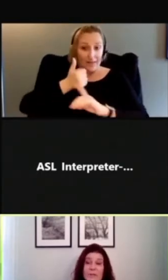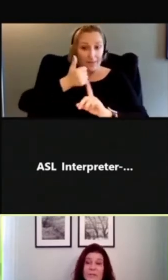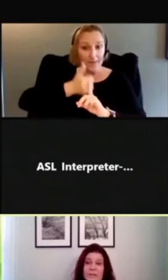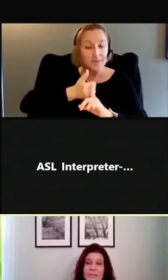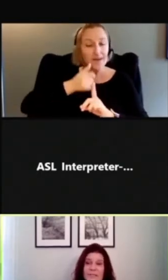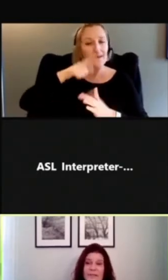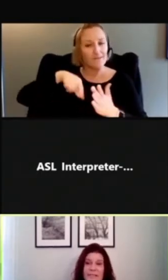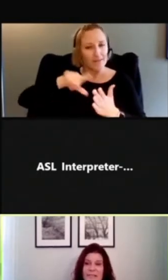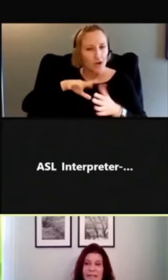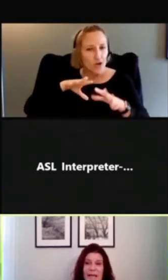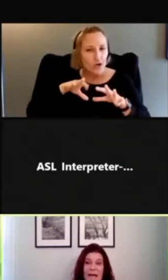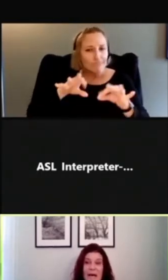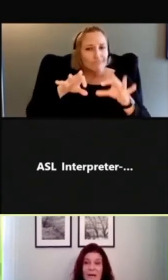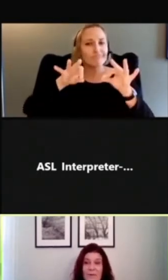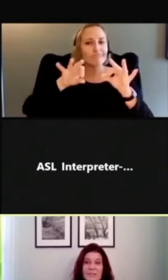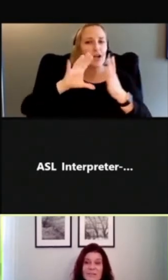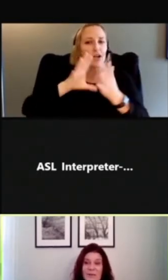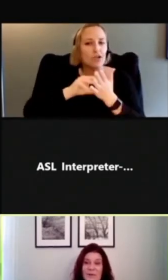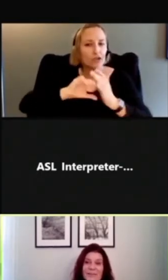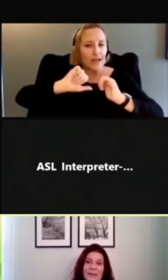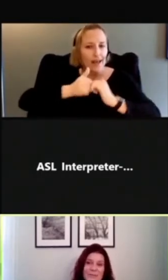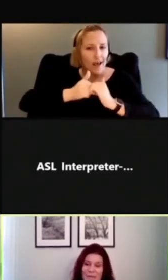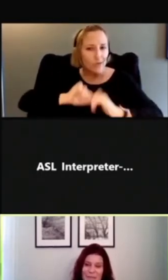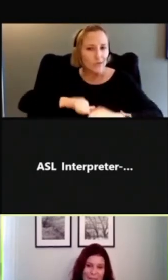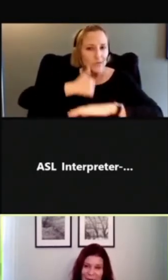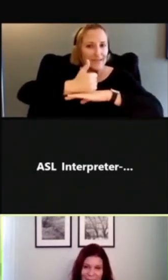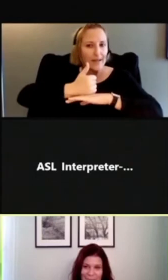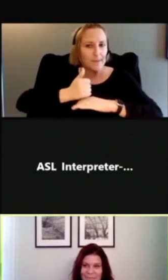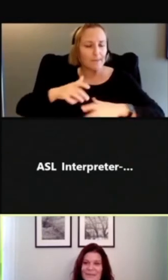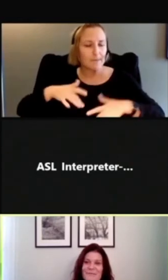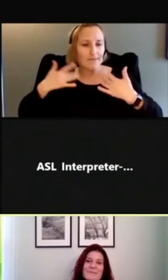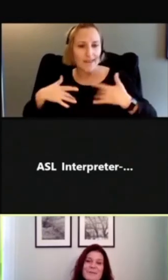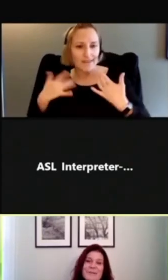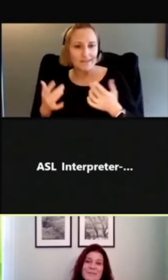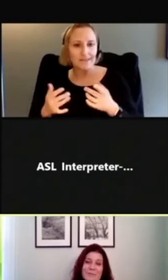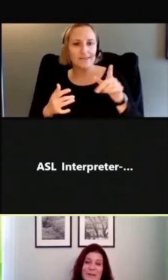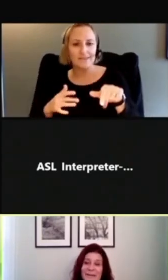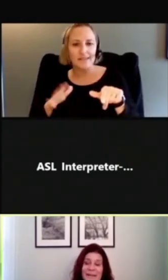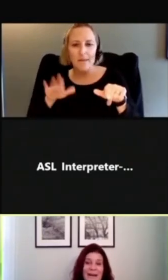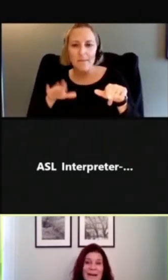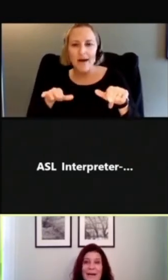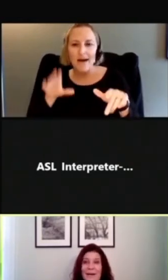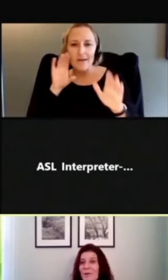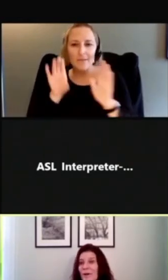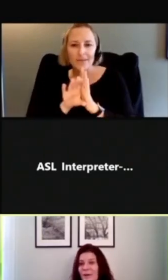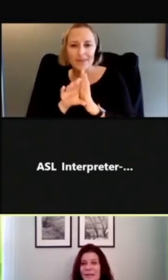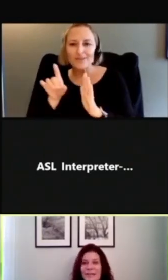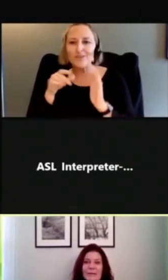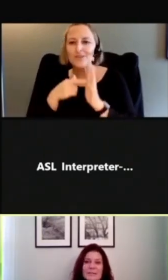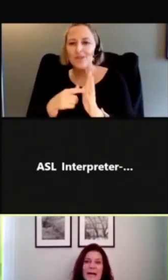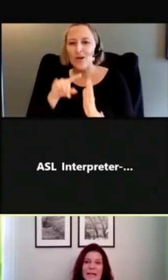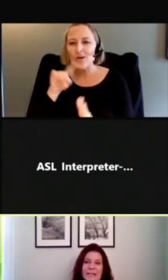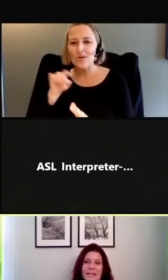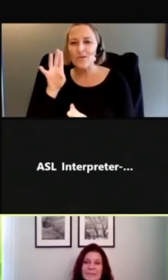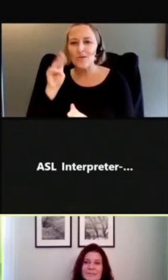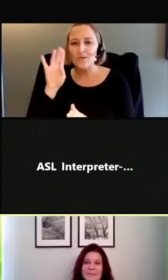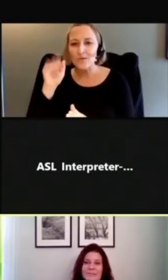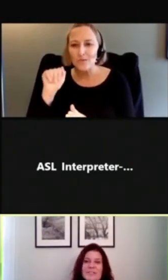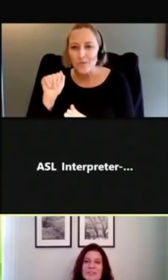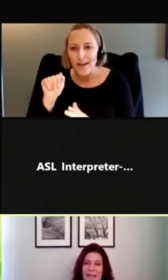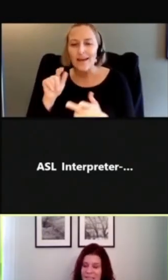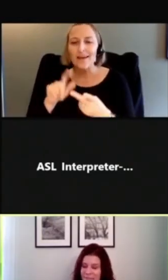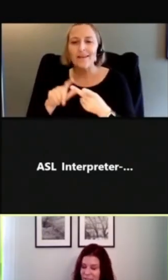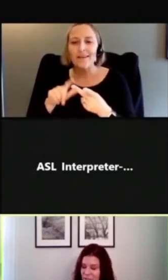as they are putting on these events. Also, I love this picture at the bottom of them doing Zumba, yoga. A lot